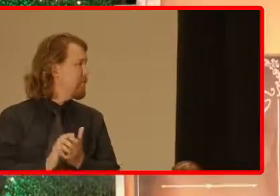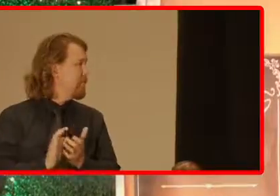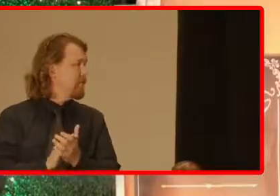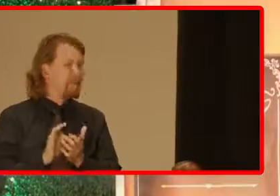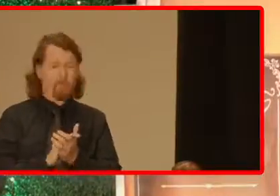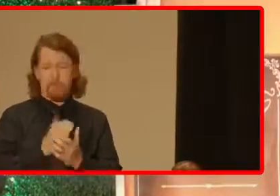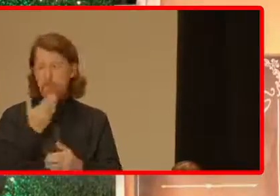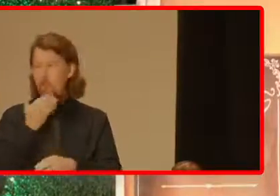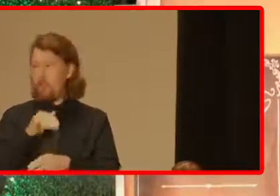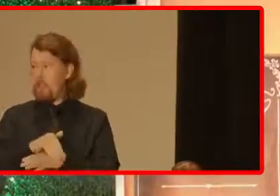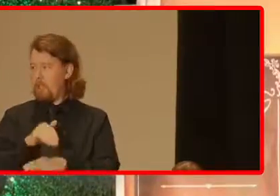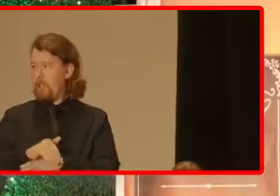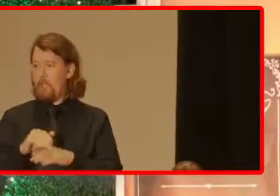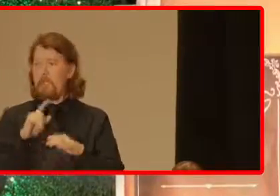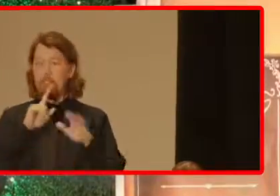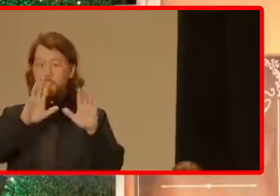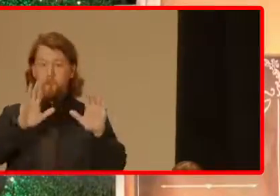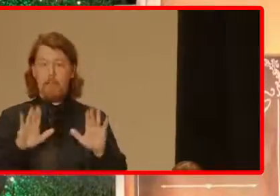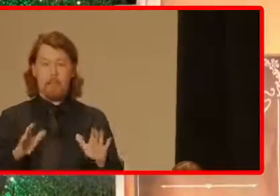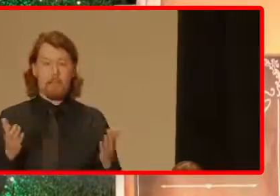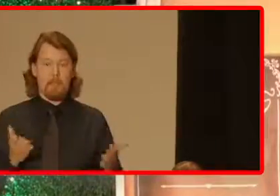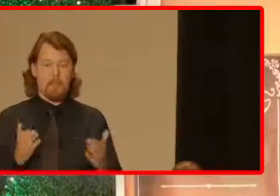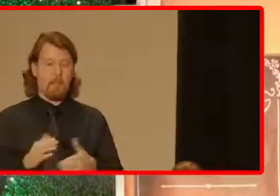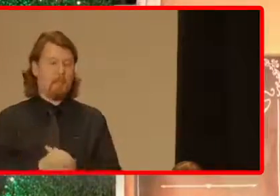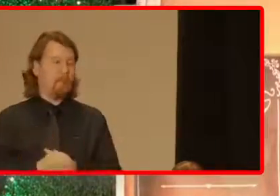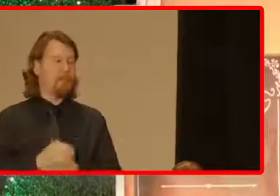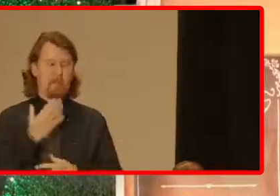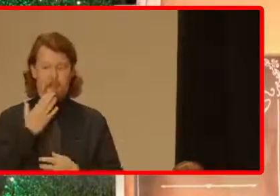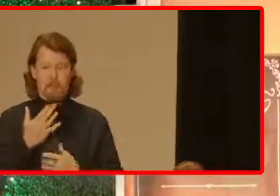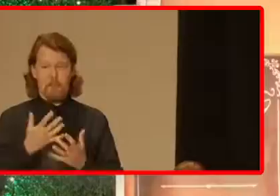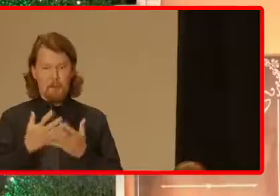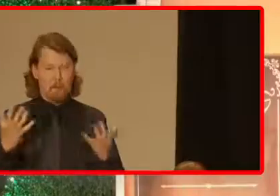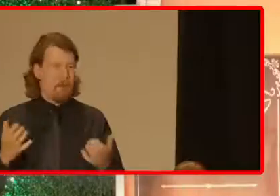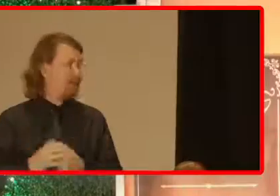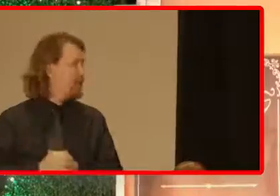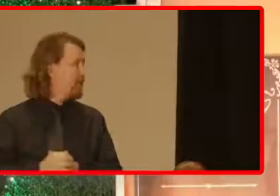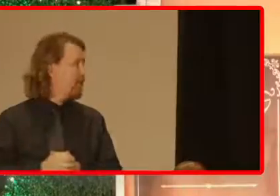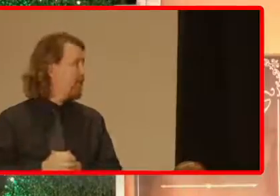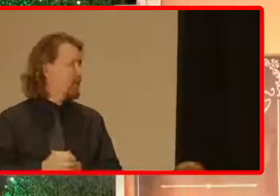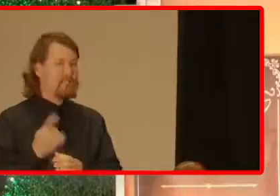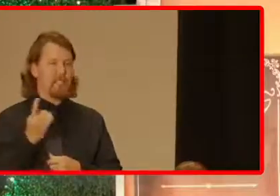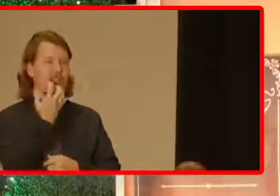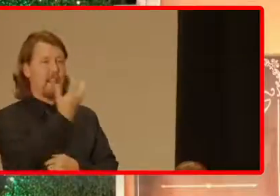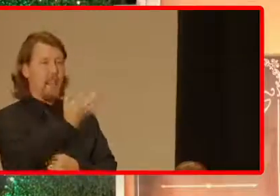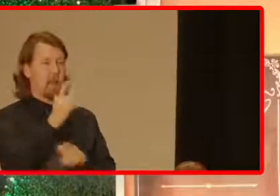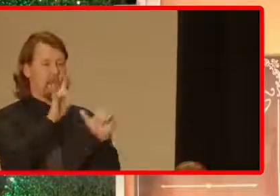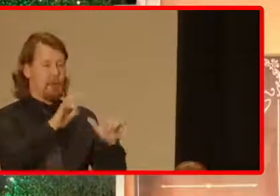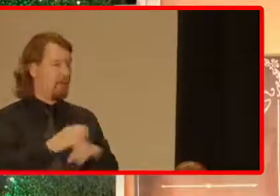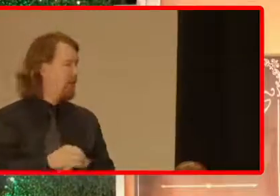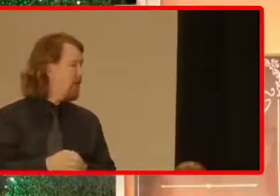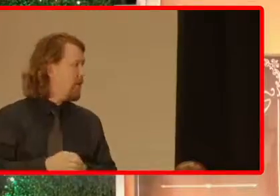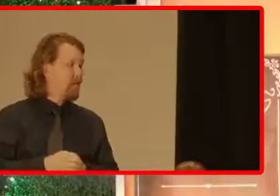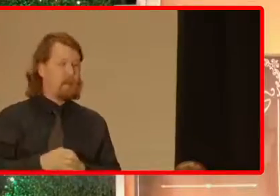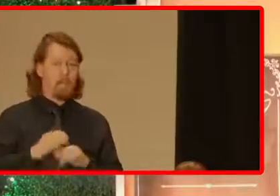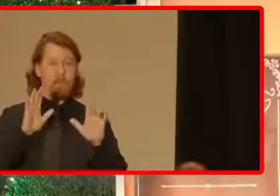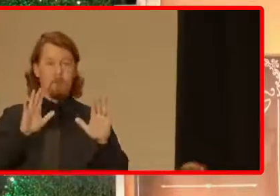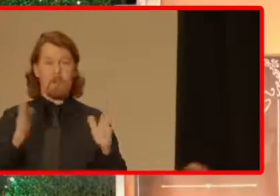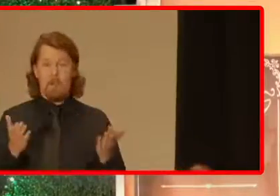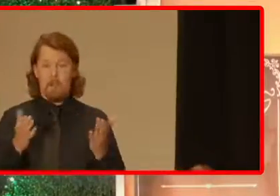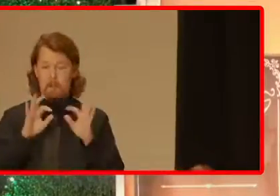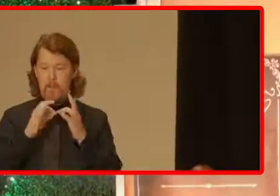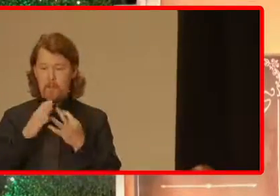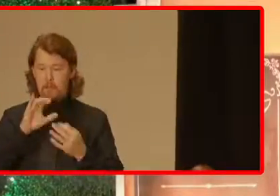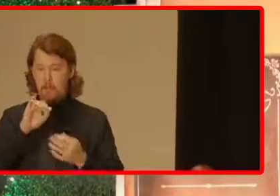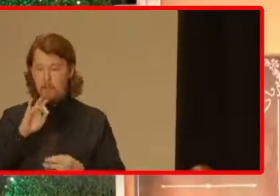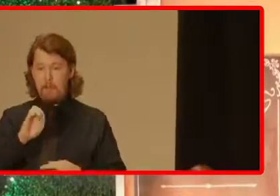Good evening. It's great to be here with y'all. Thank you so much. It's great to be here at Family Cafe. It's great